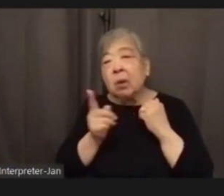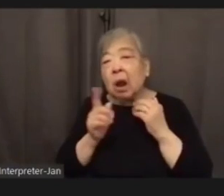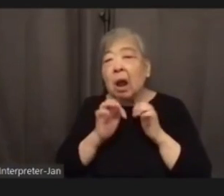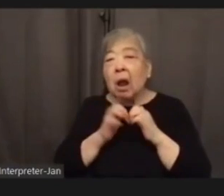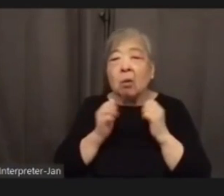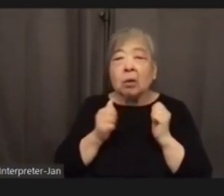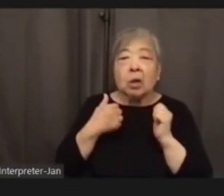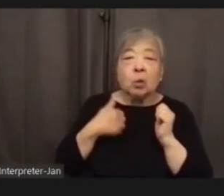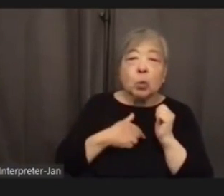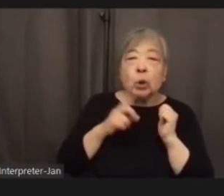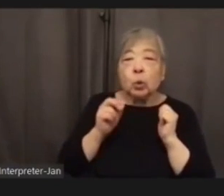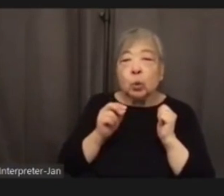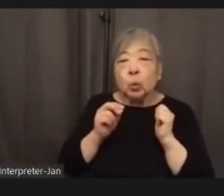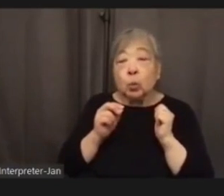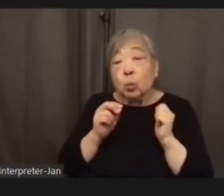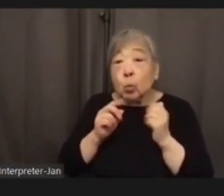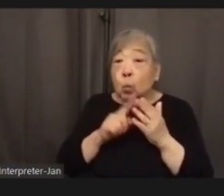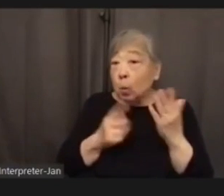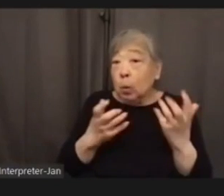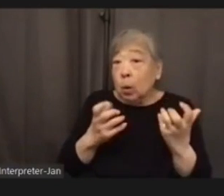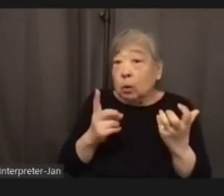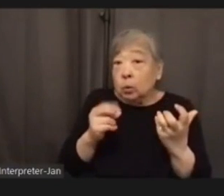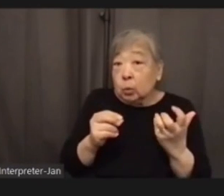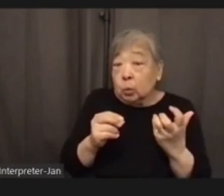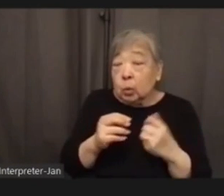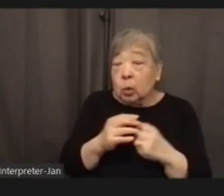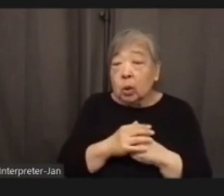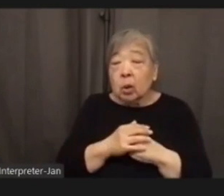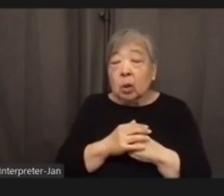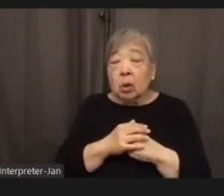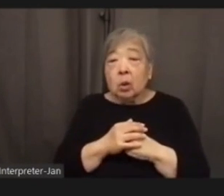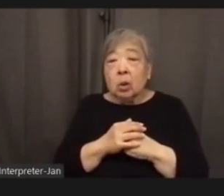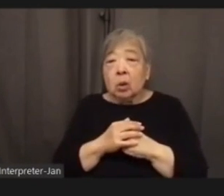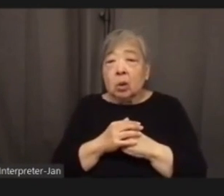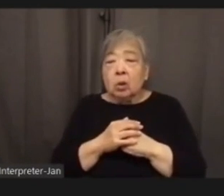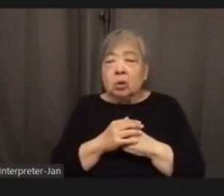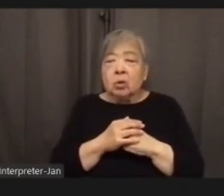do what we want to do? So,